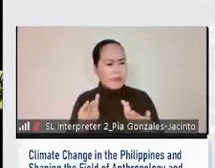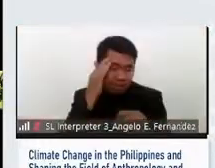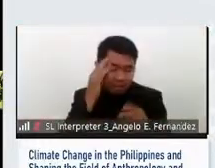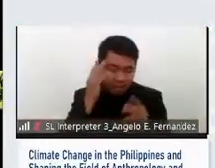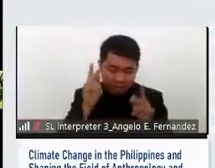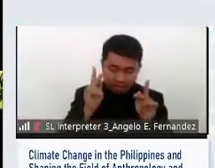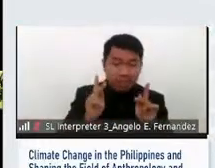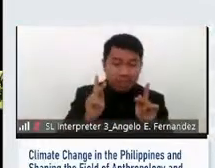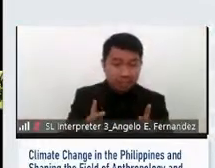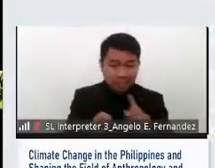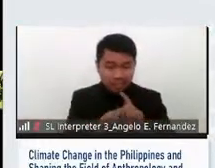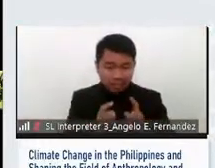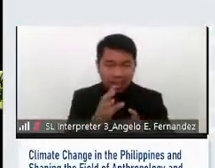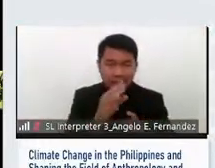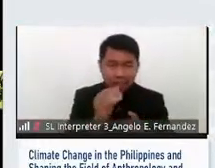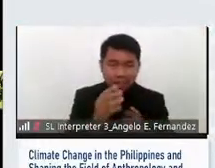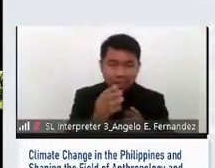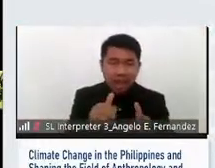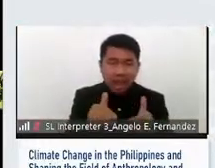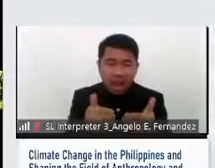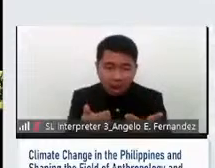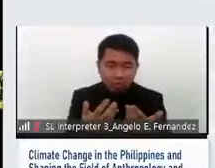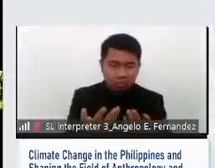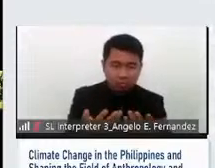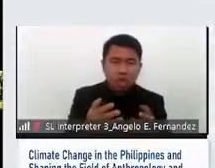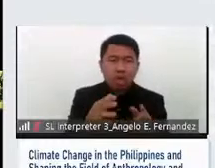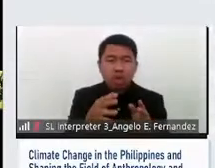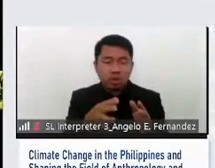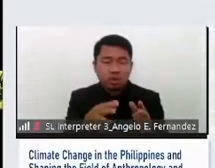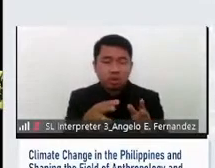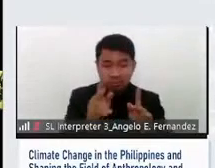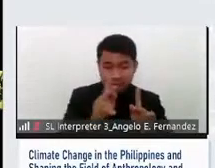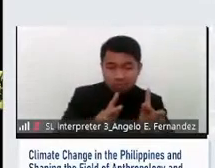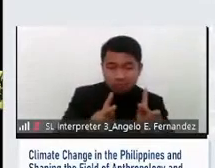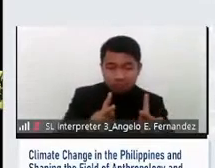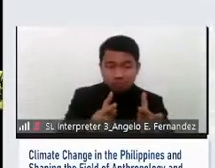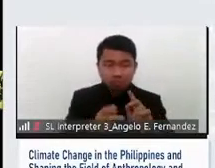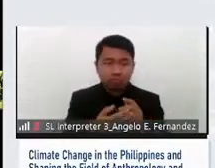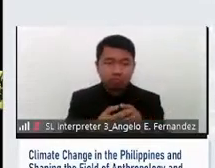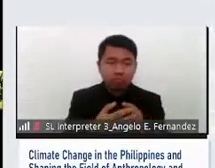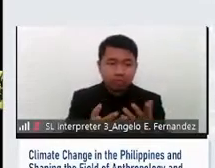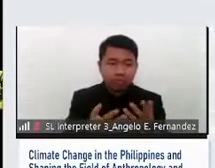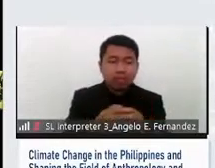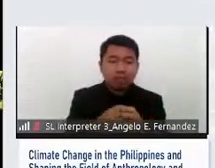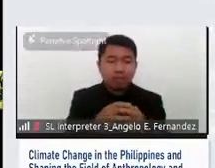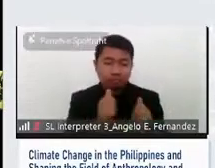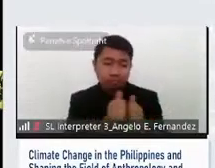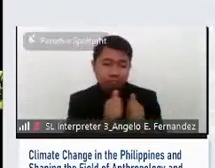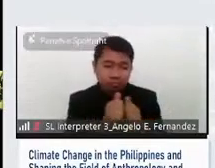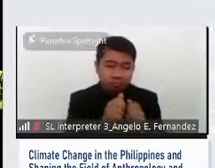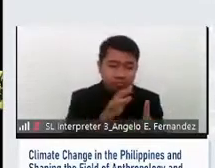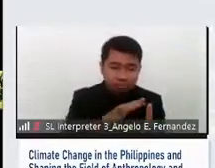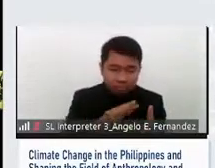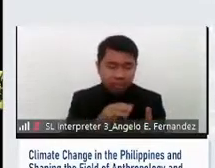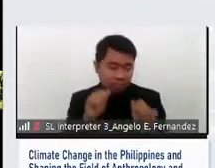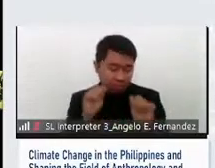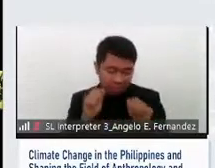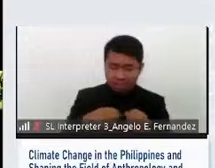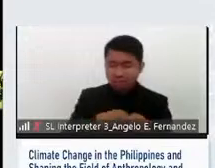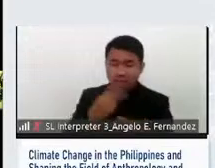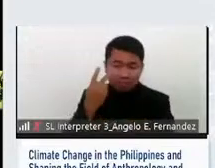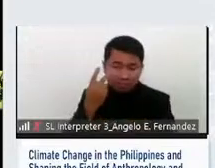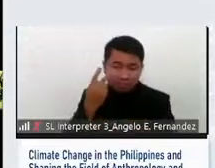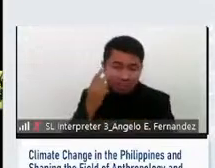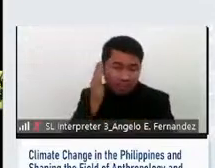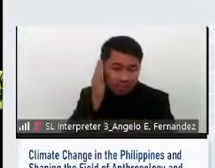land and sea, understanding the past can help us perceive the future. The physical indicators like wave-cut